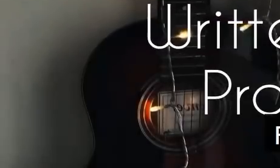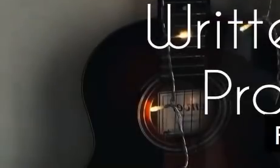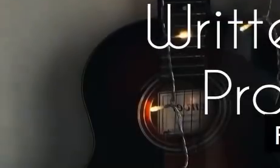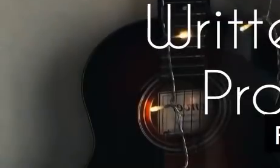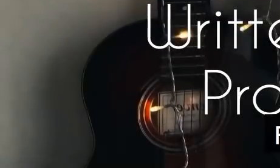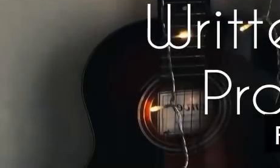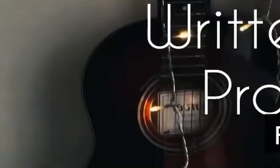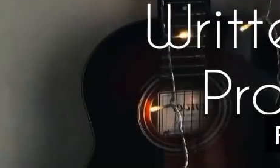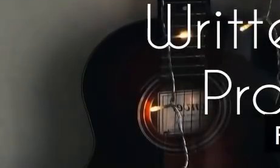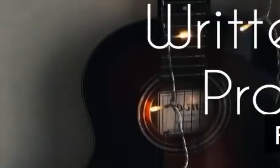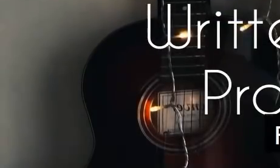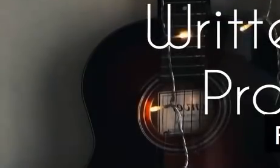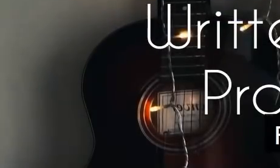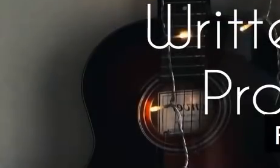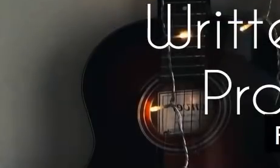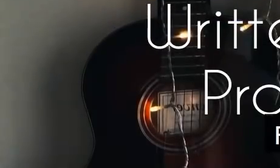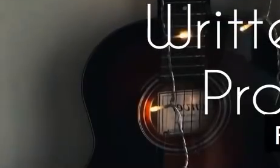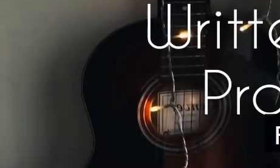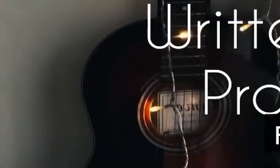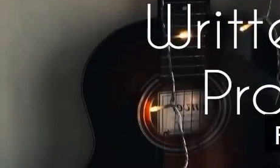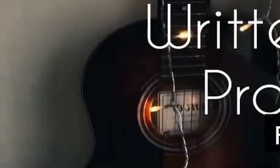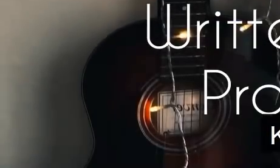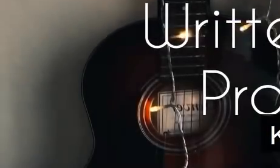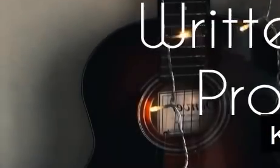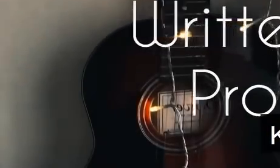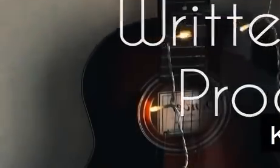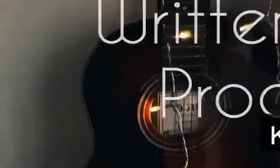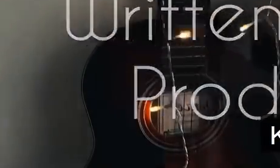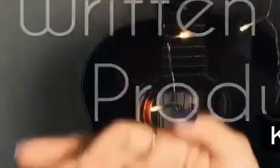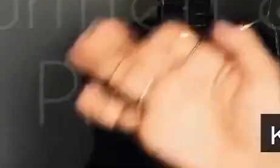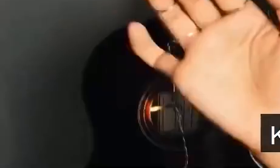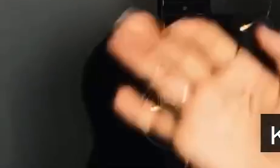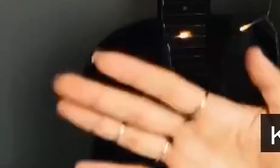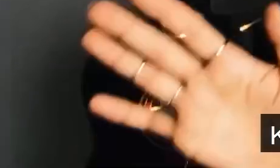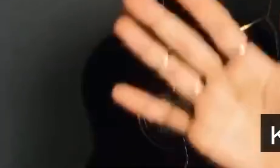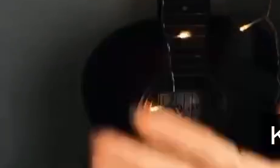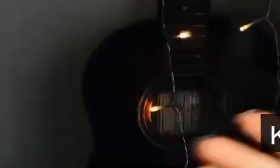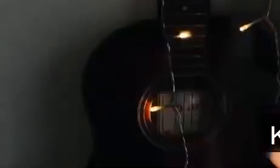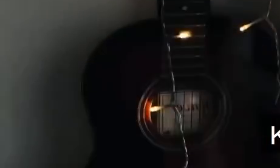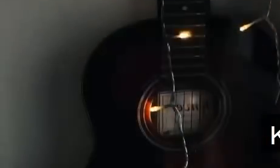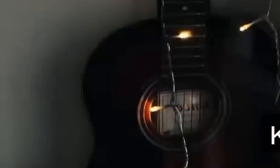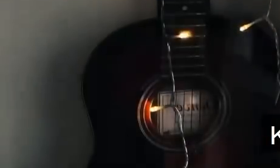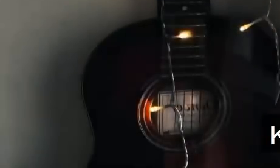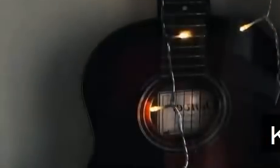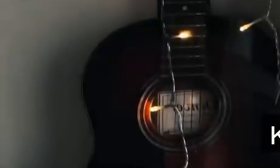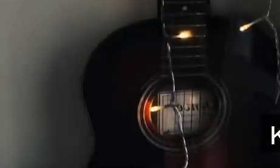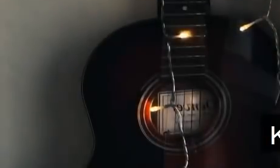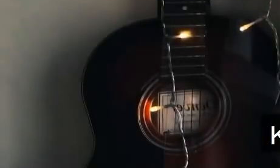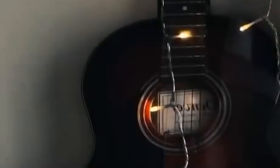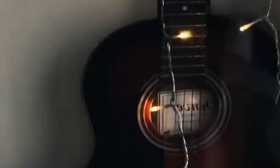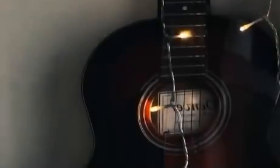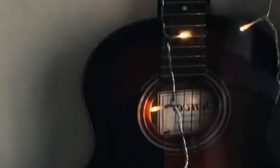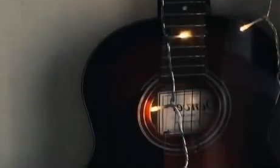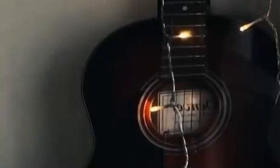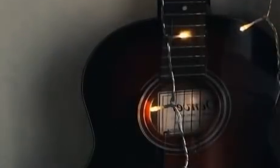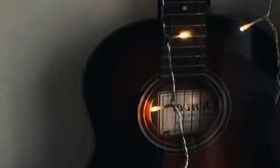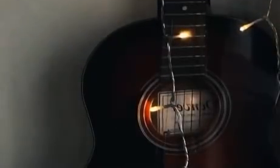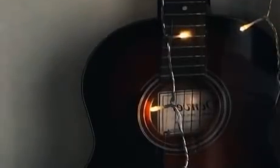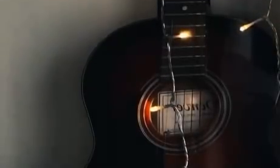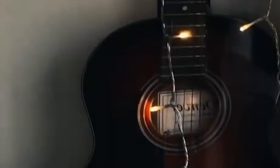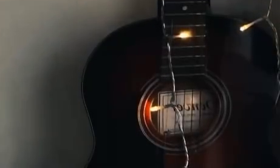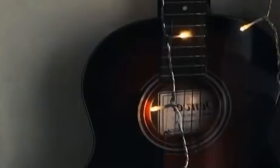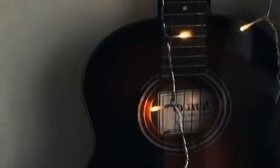Following the battle, looking in the eyes, knew it wasn't over, we could celebrate the night. Hush,